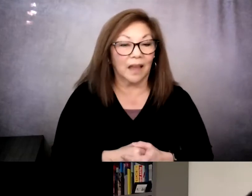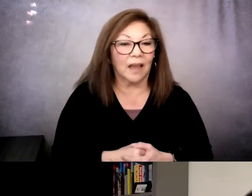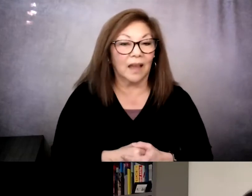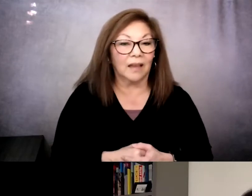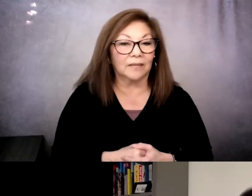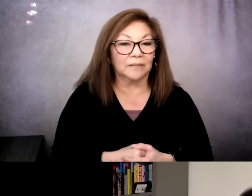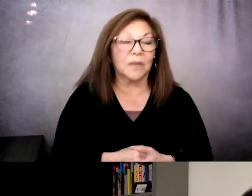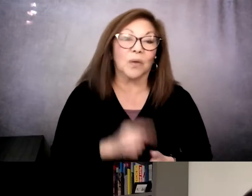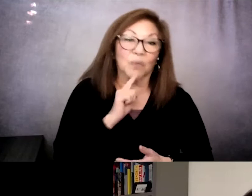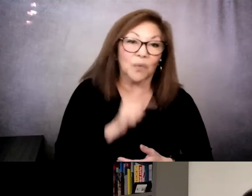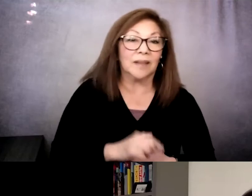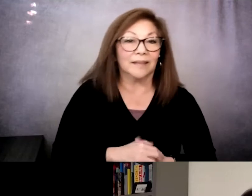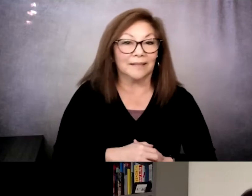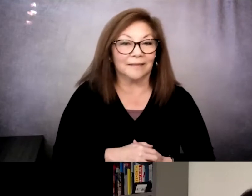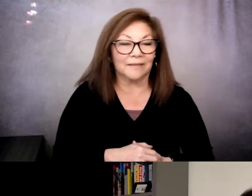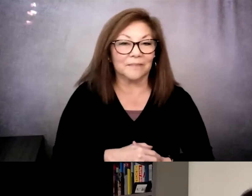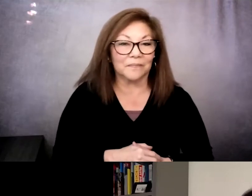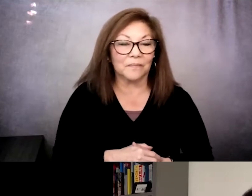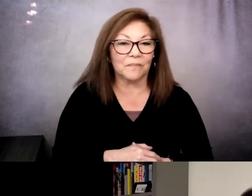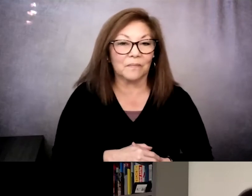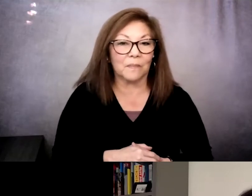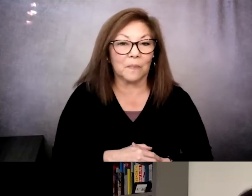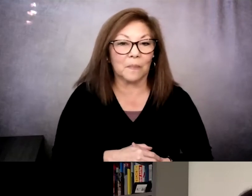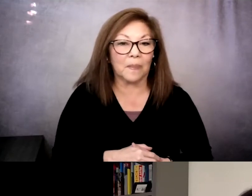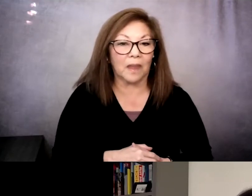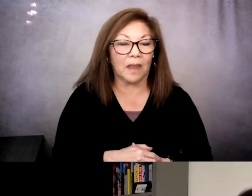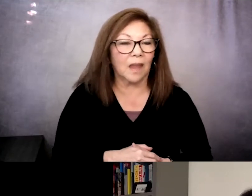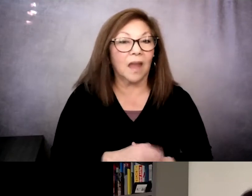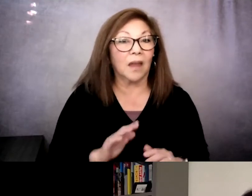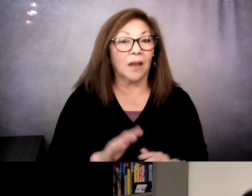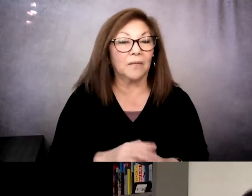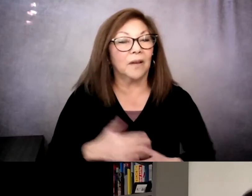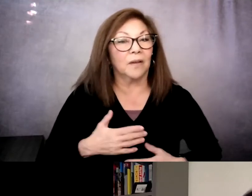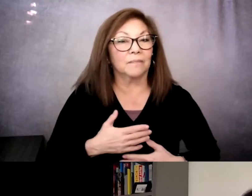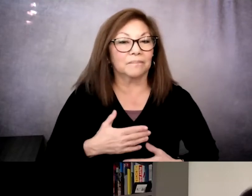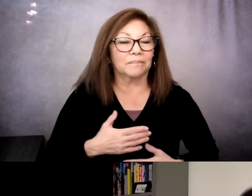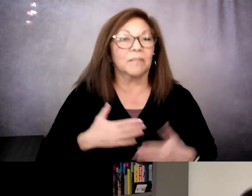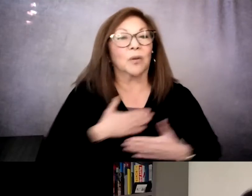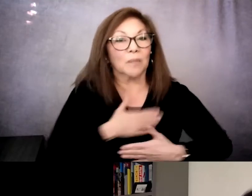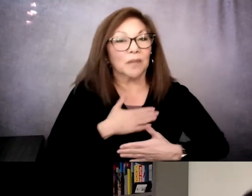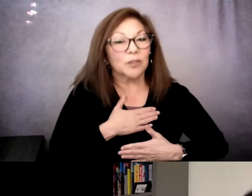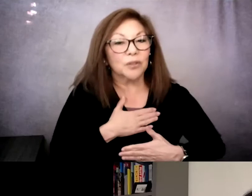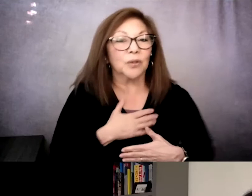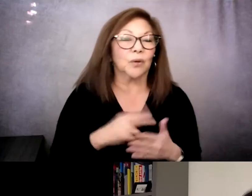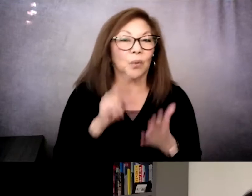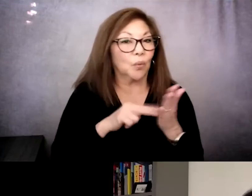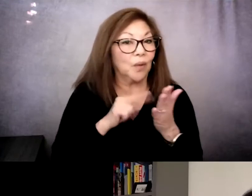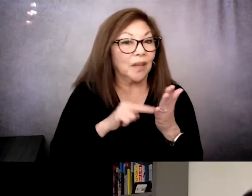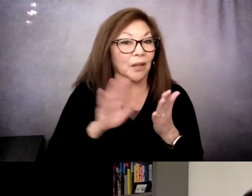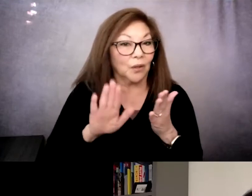I really I've had the great pleasure, as you know, of reading an advanced copy of your